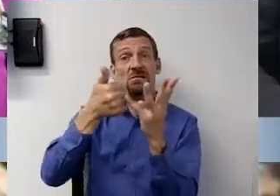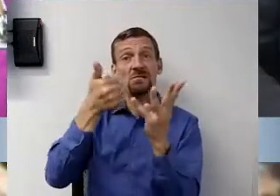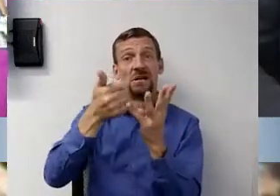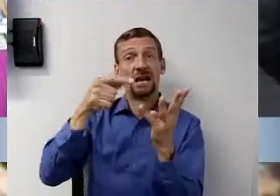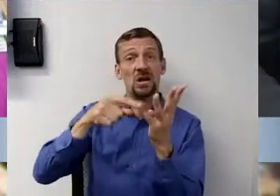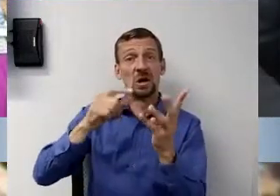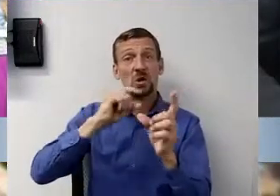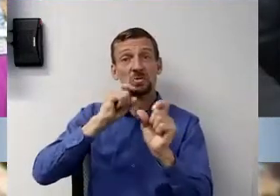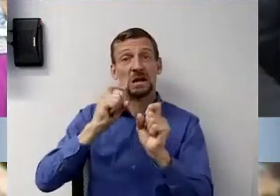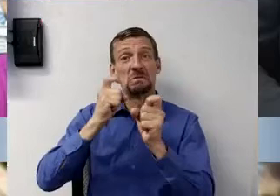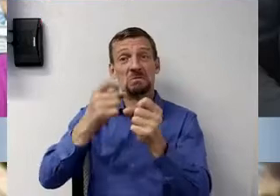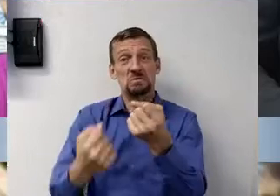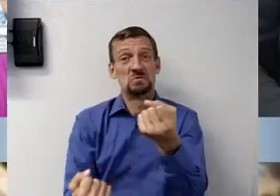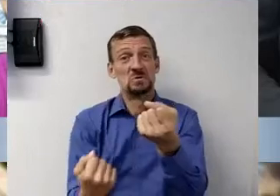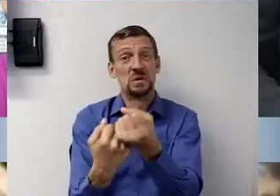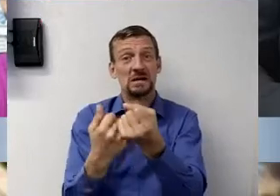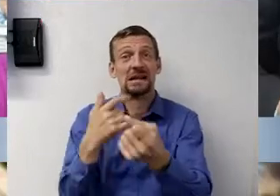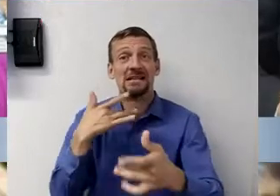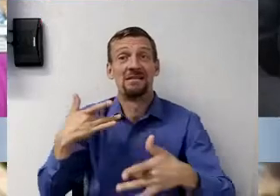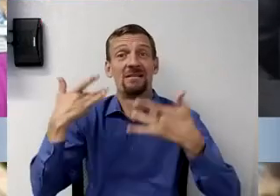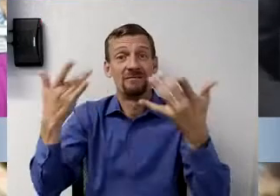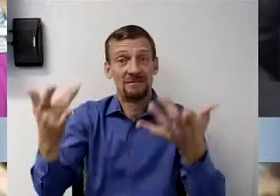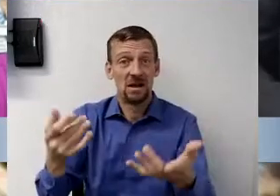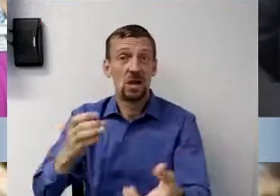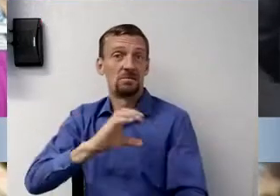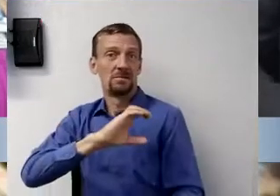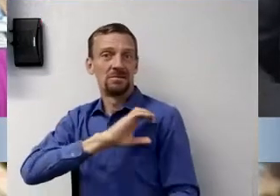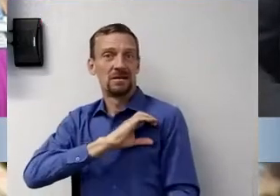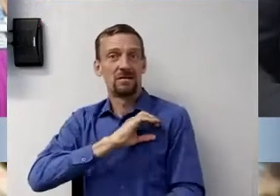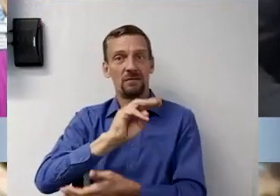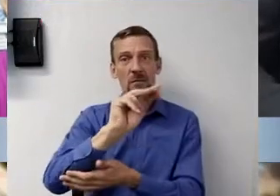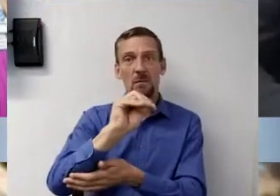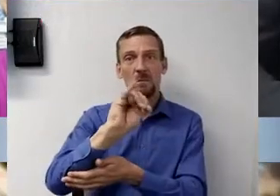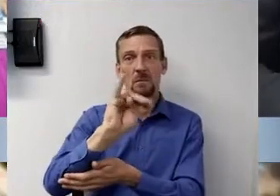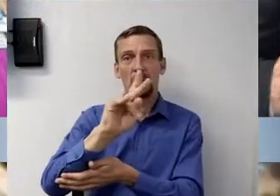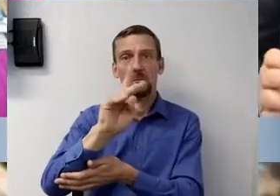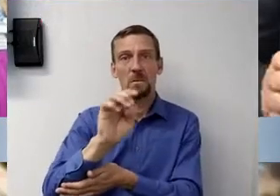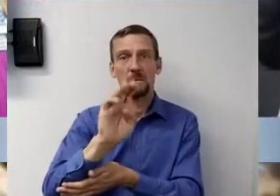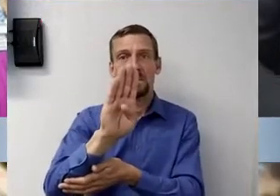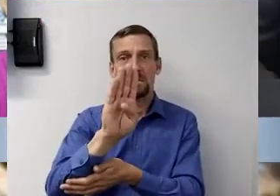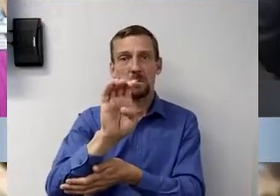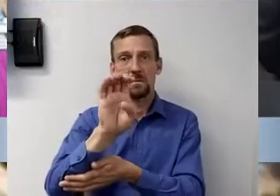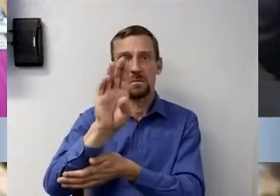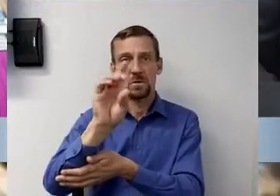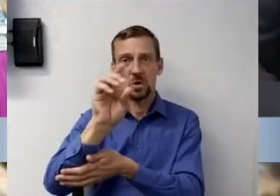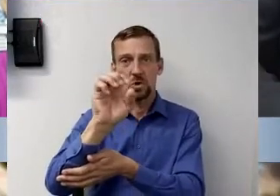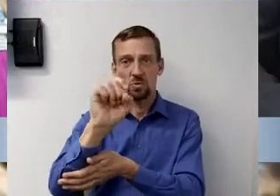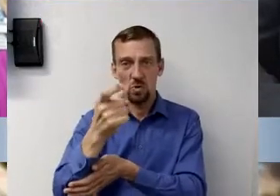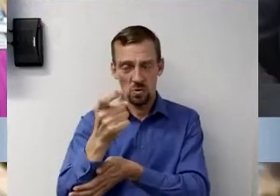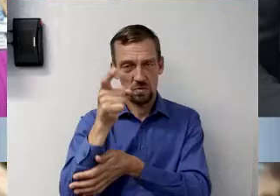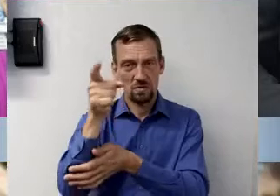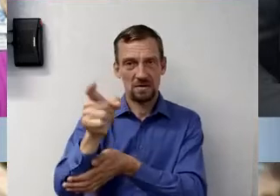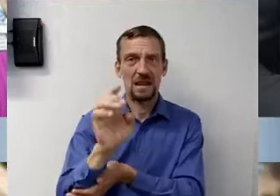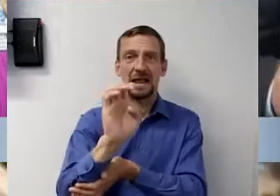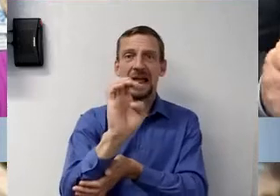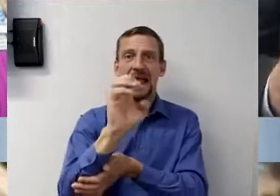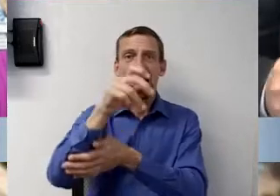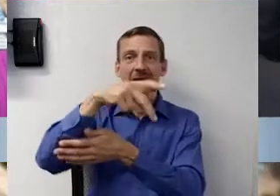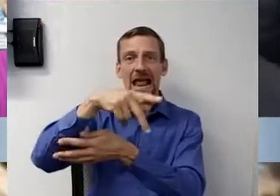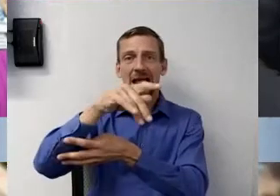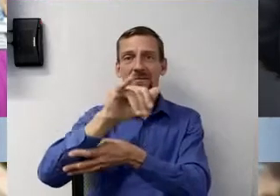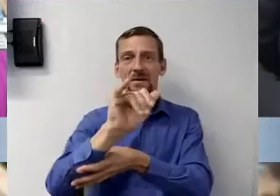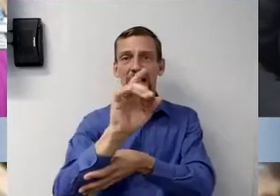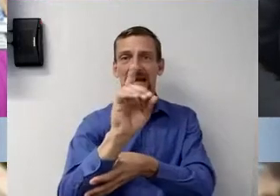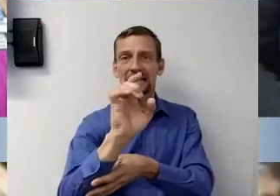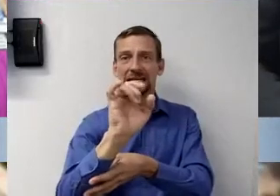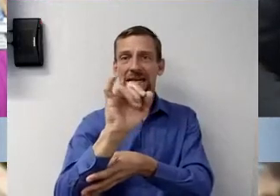know, sponsored the event. Sheriff Mike Boudreau was there. We had an epidemiologist. But we spent a lot of